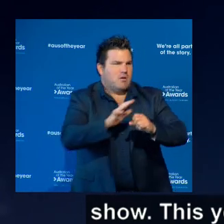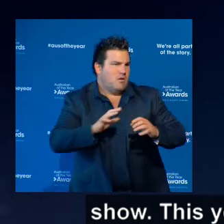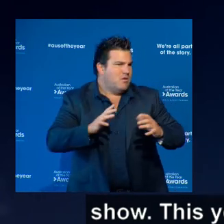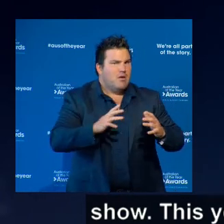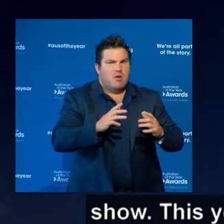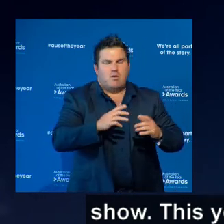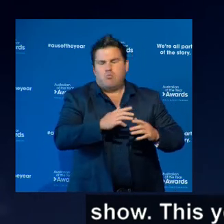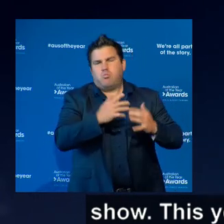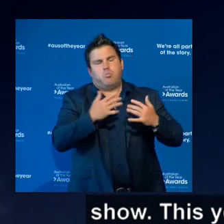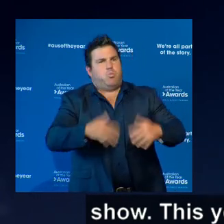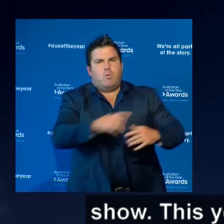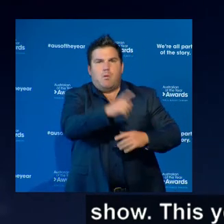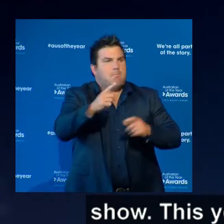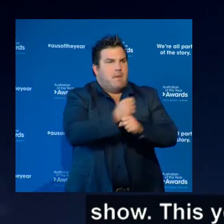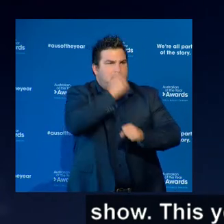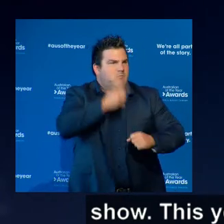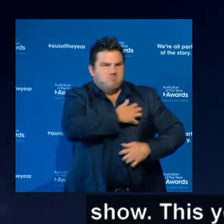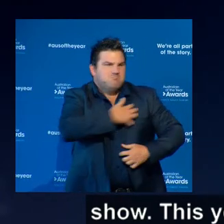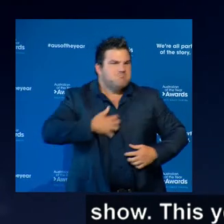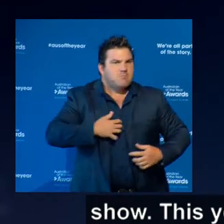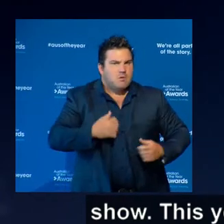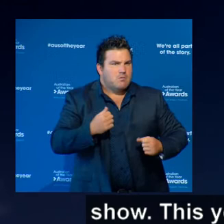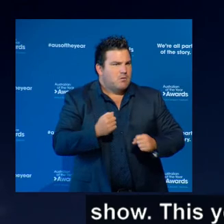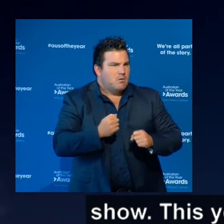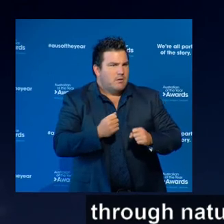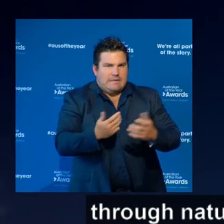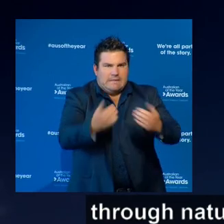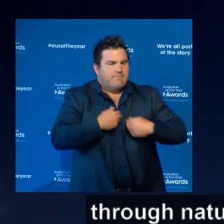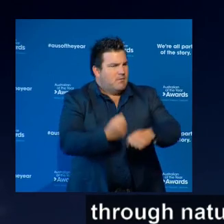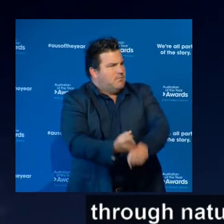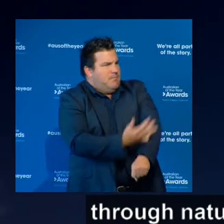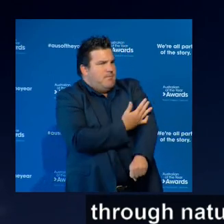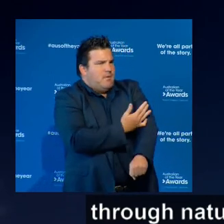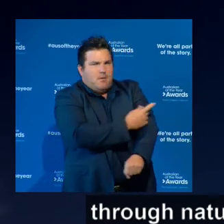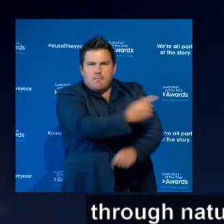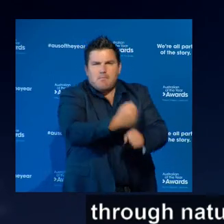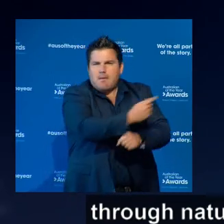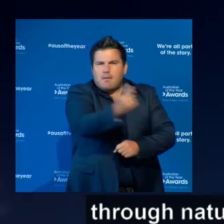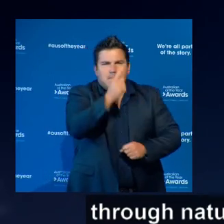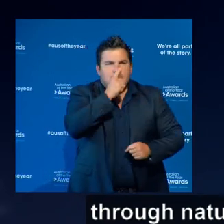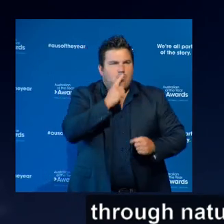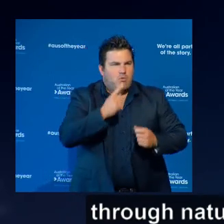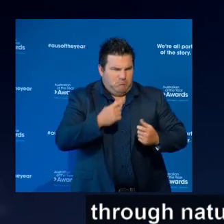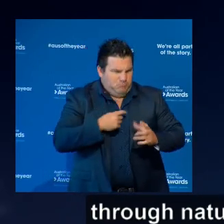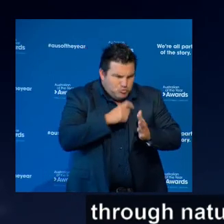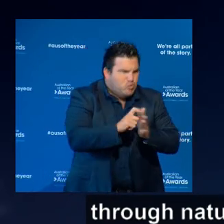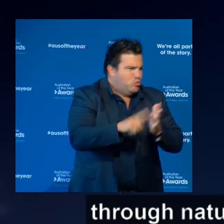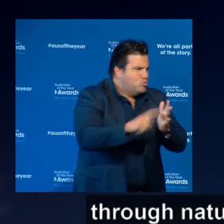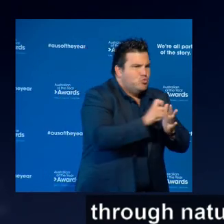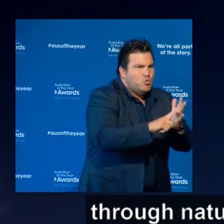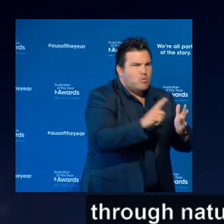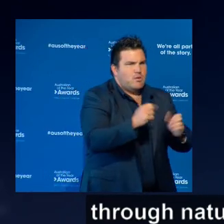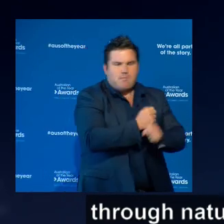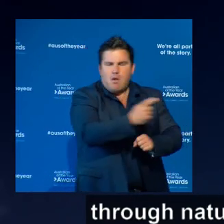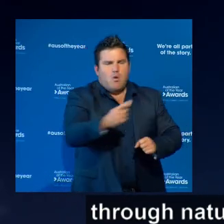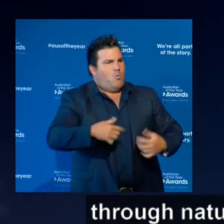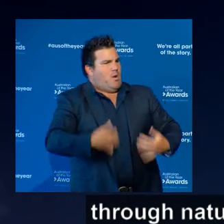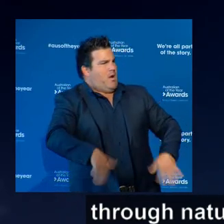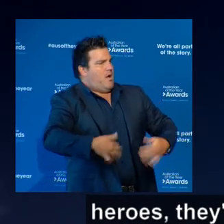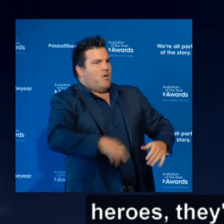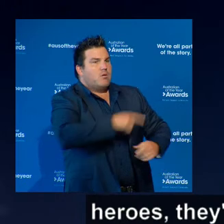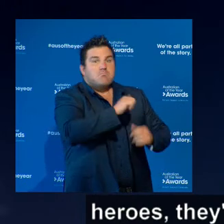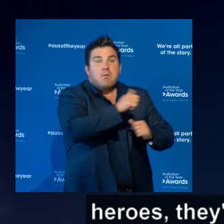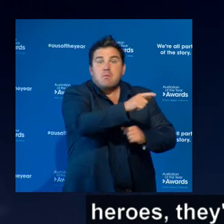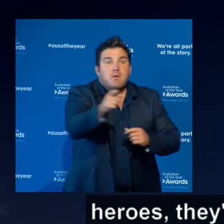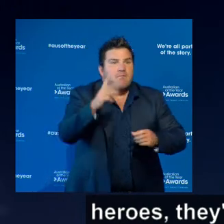heroes, they've inspired awe with their acts of selflessness. Whether braving bushfires to save